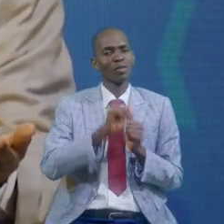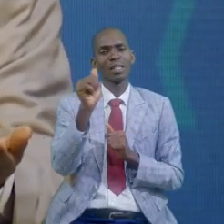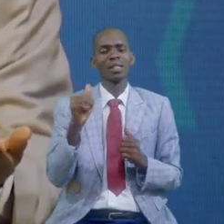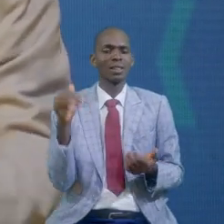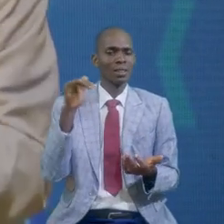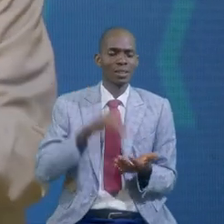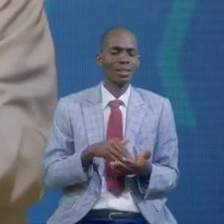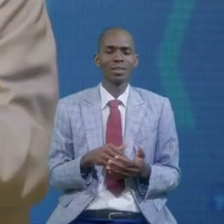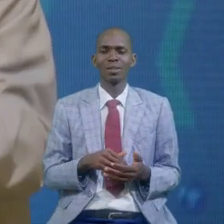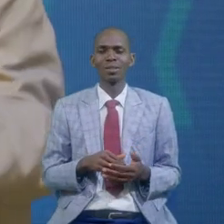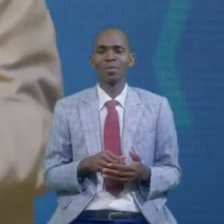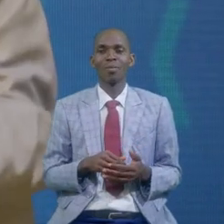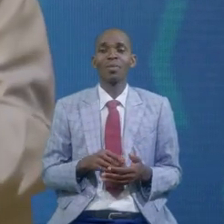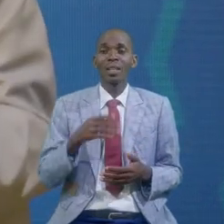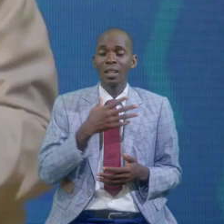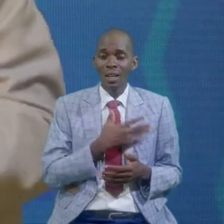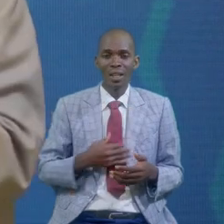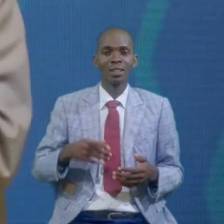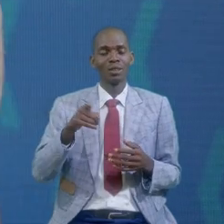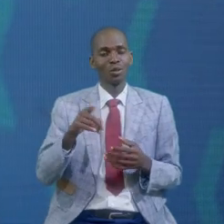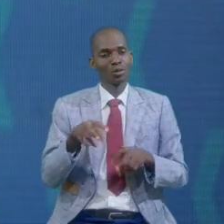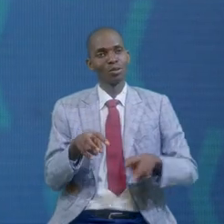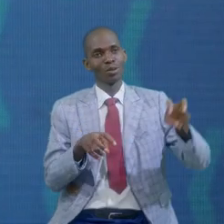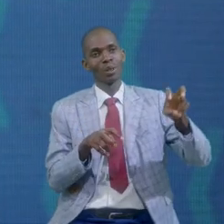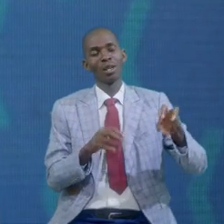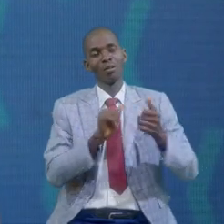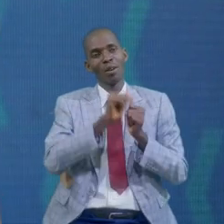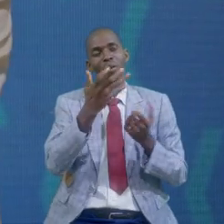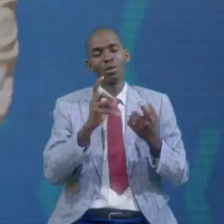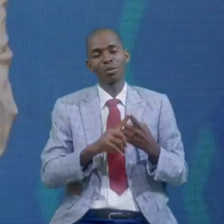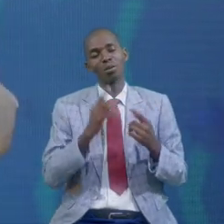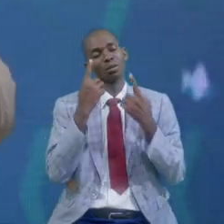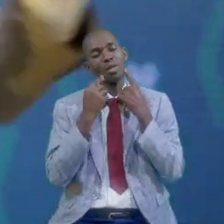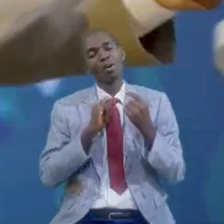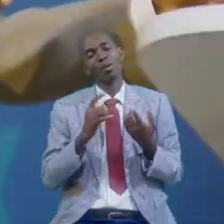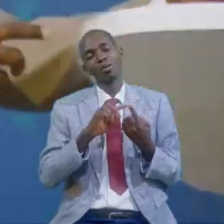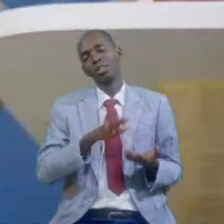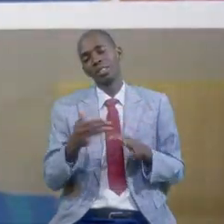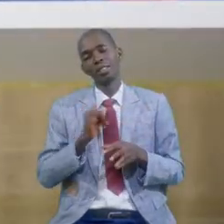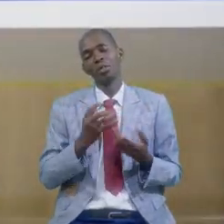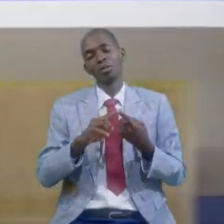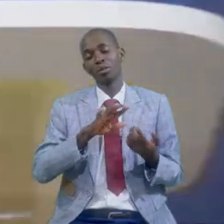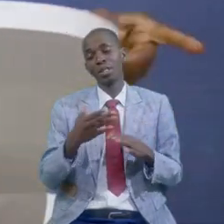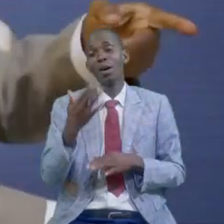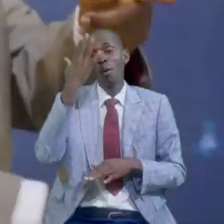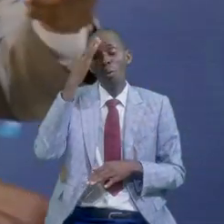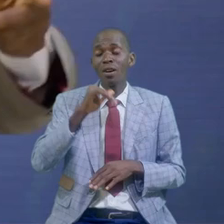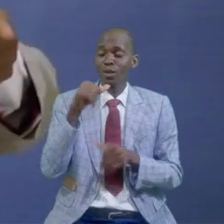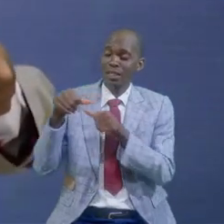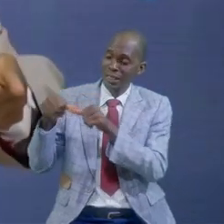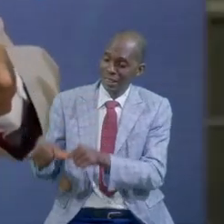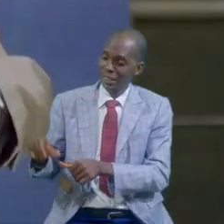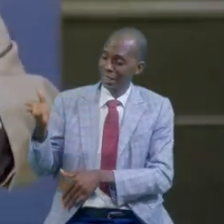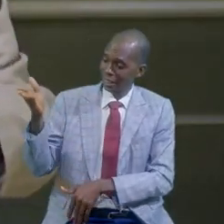day's journey and then be crying and saying, I want to die, I want to die. Stay where you are. If you